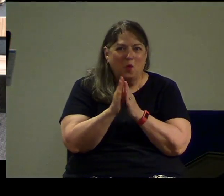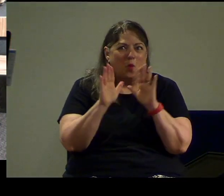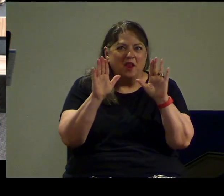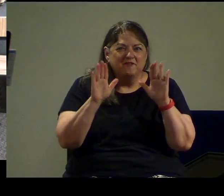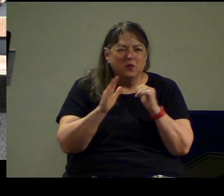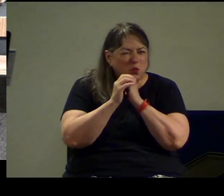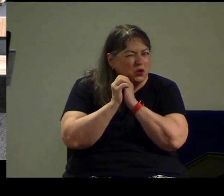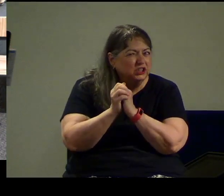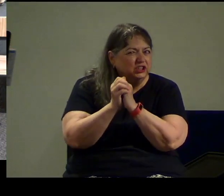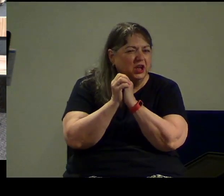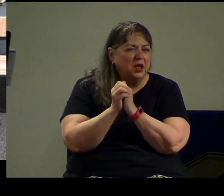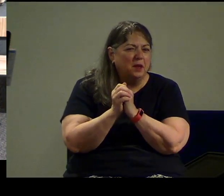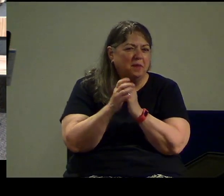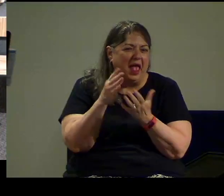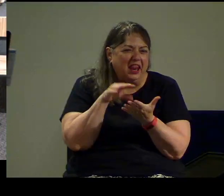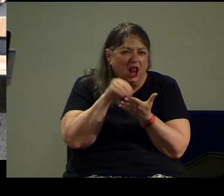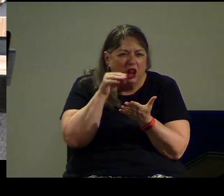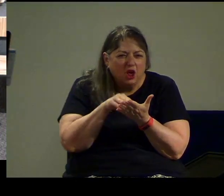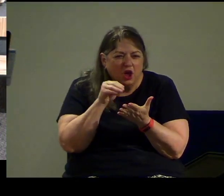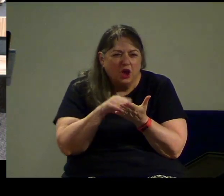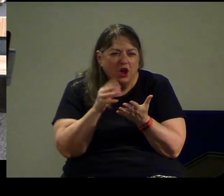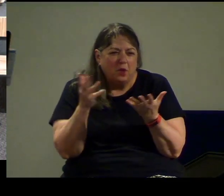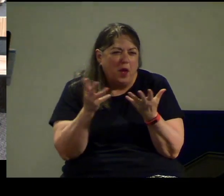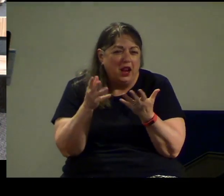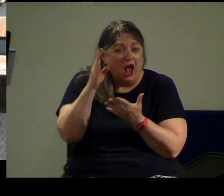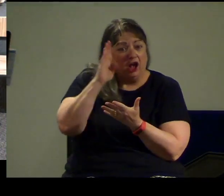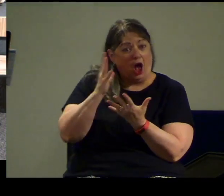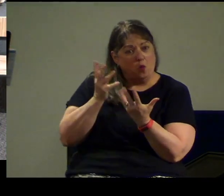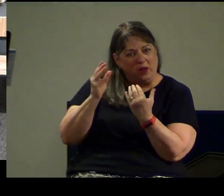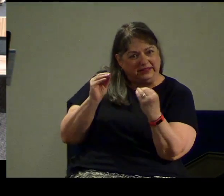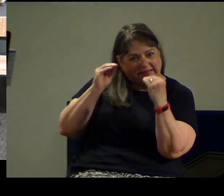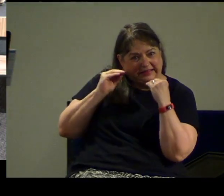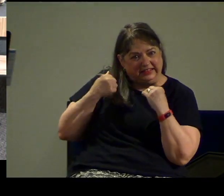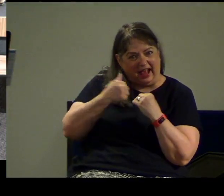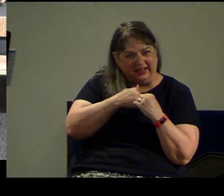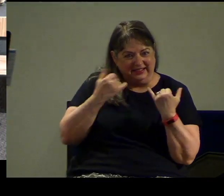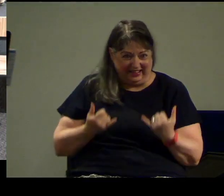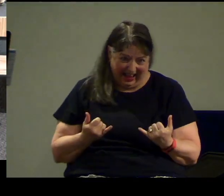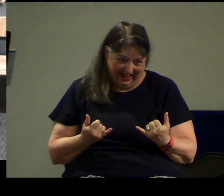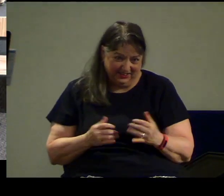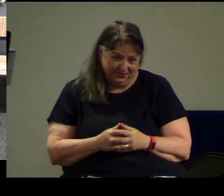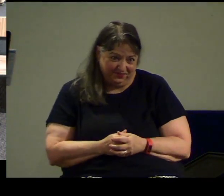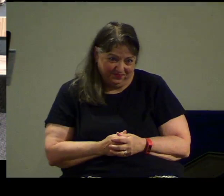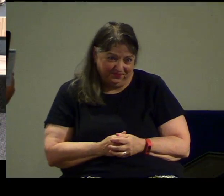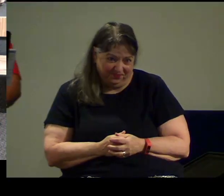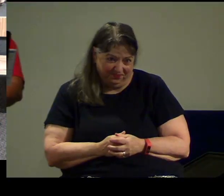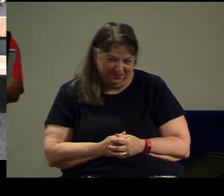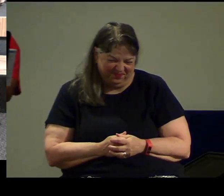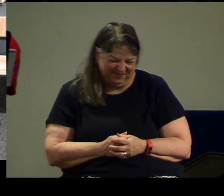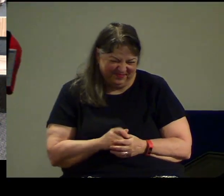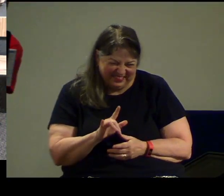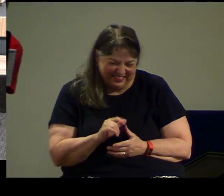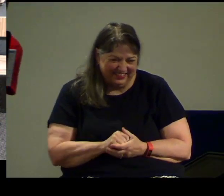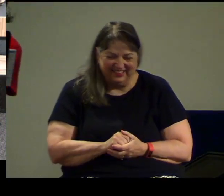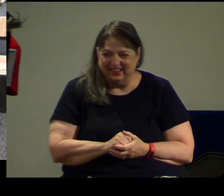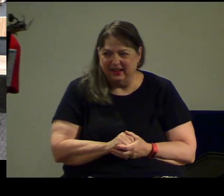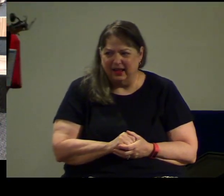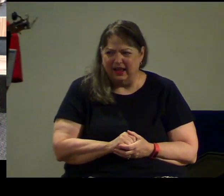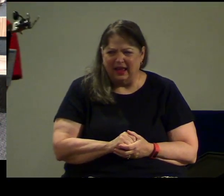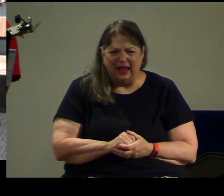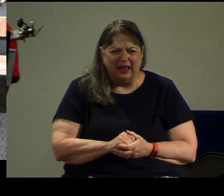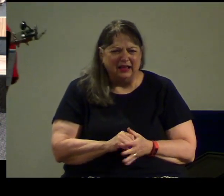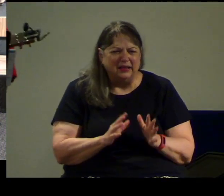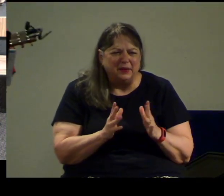worship and learning about what God has in mind for us today. So, I do not have